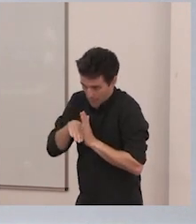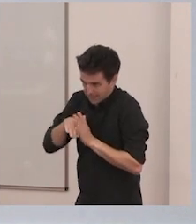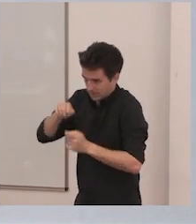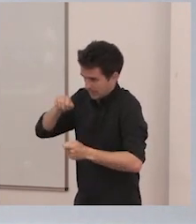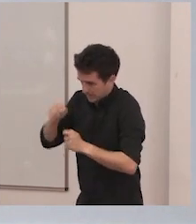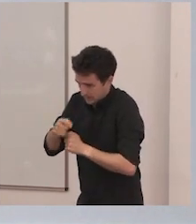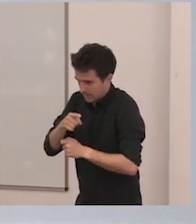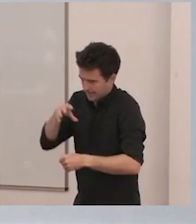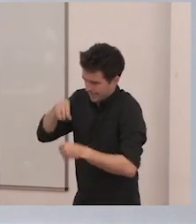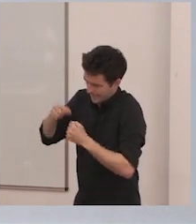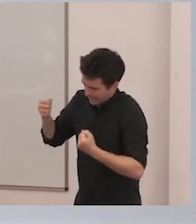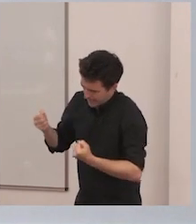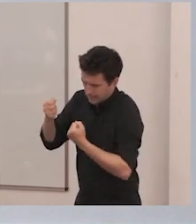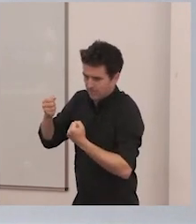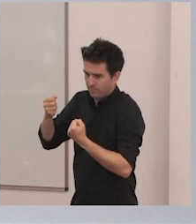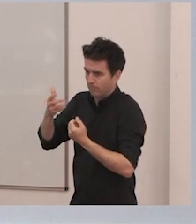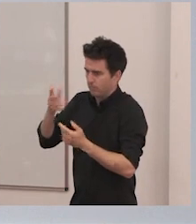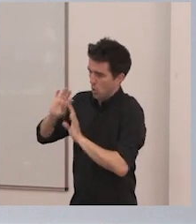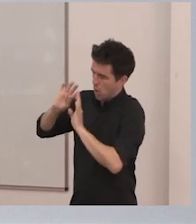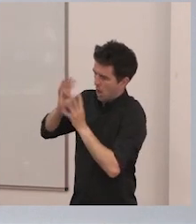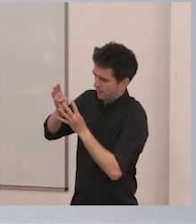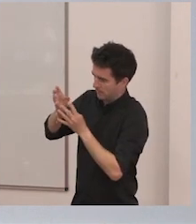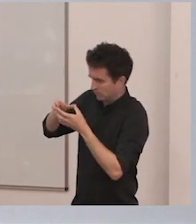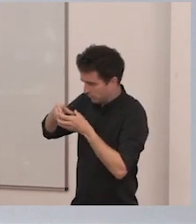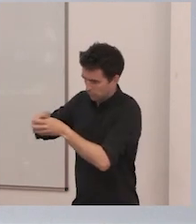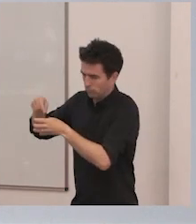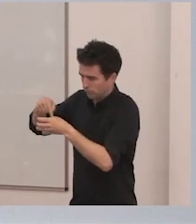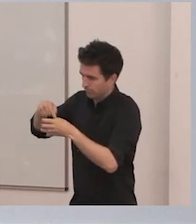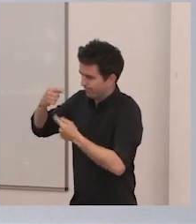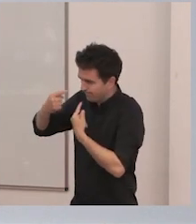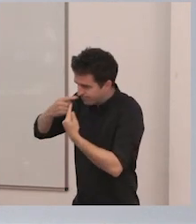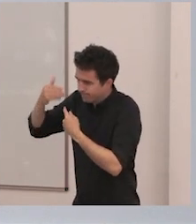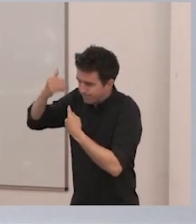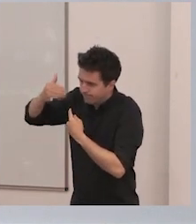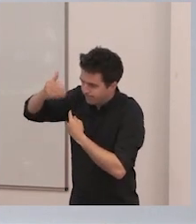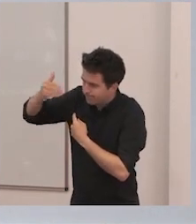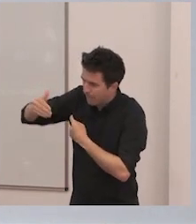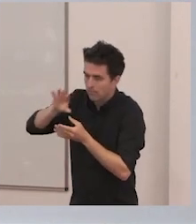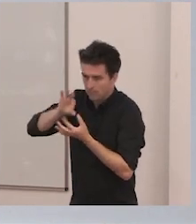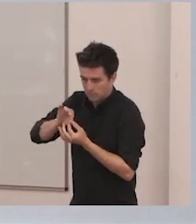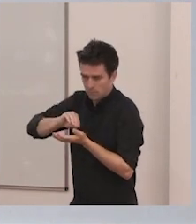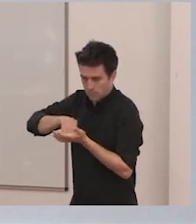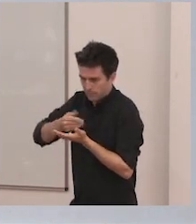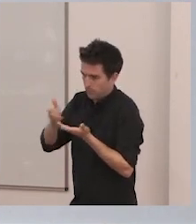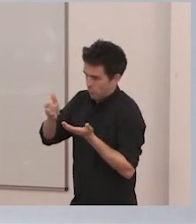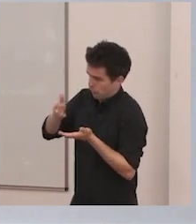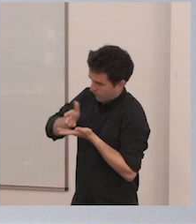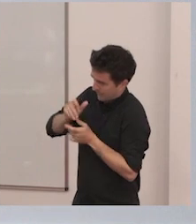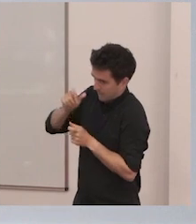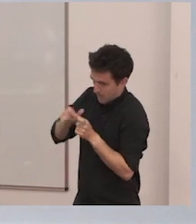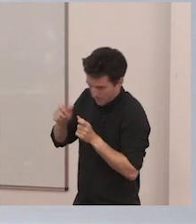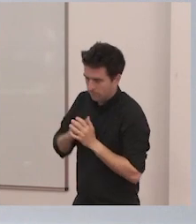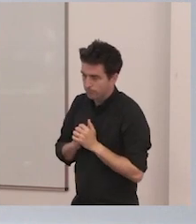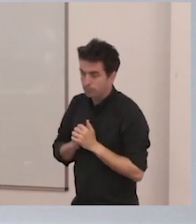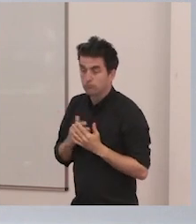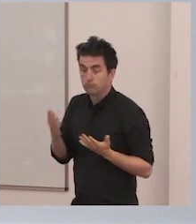of Persons with Disabilities. Rosemary is a summer school returning speaker for several years, since the very beginning of summer school,